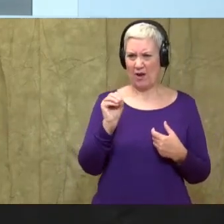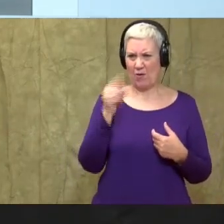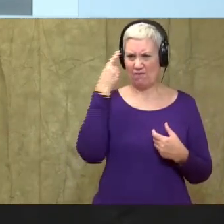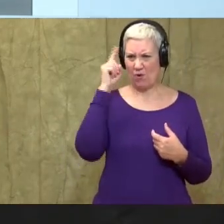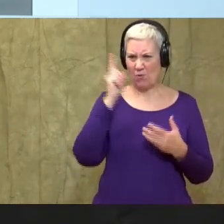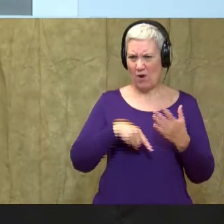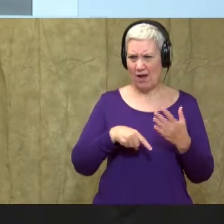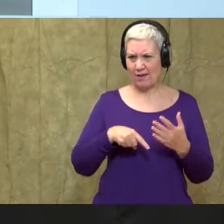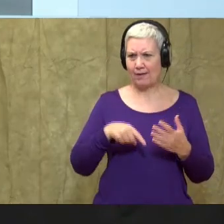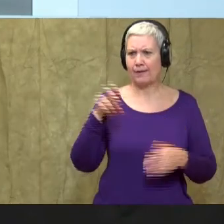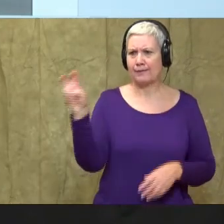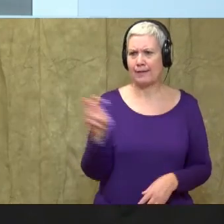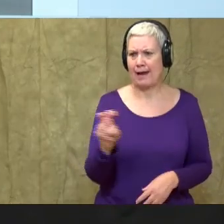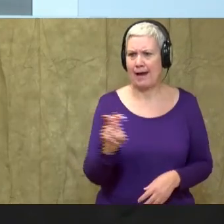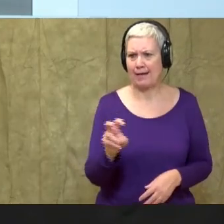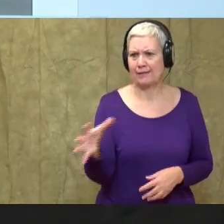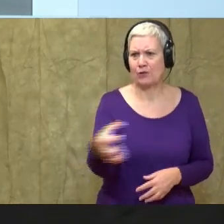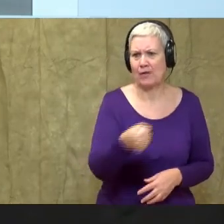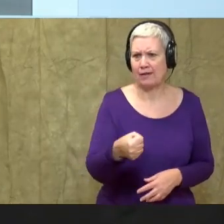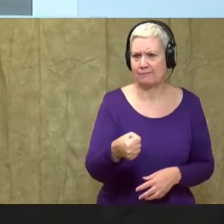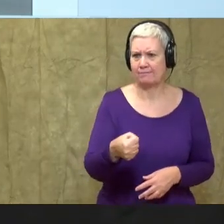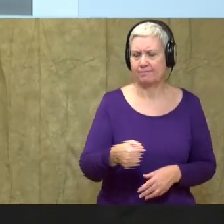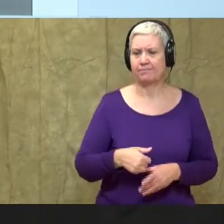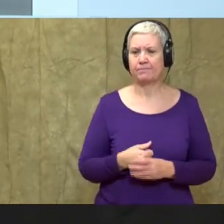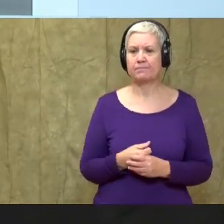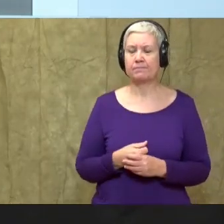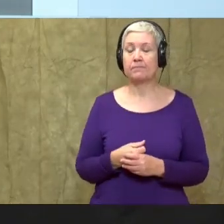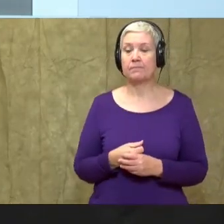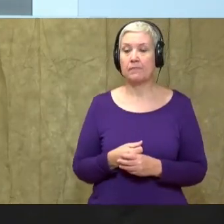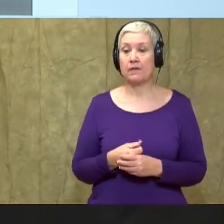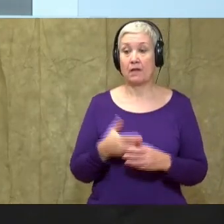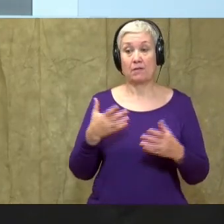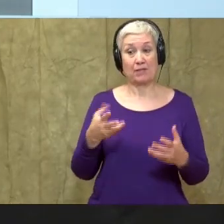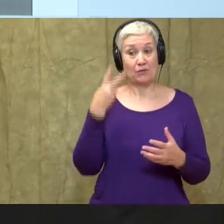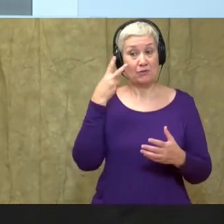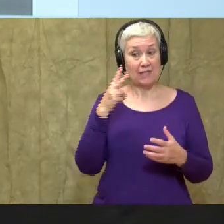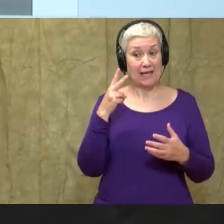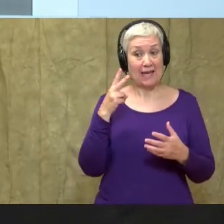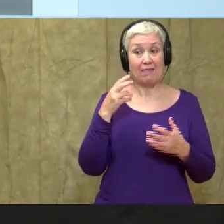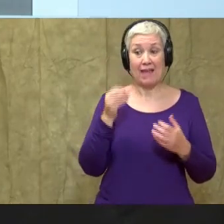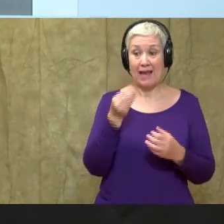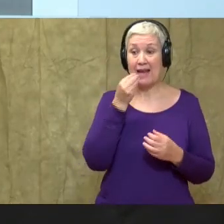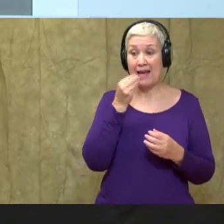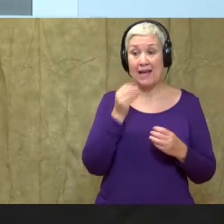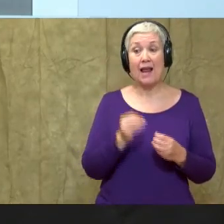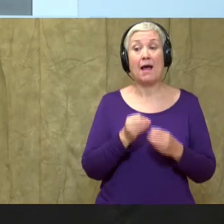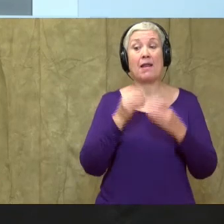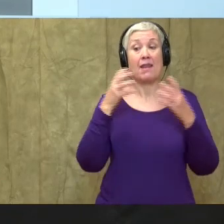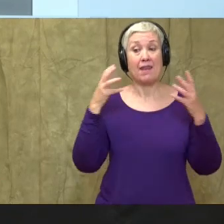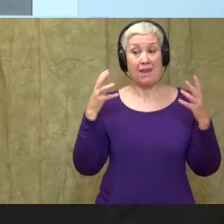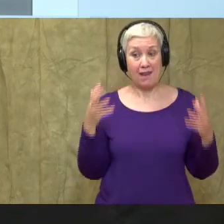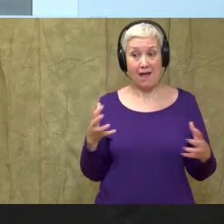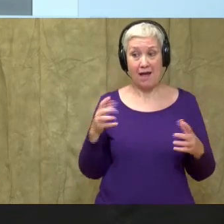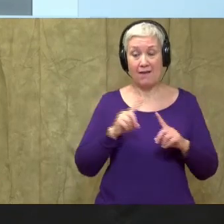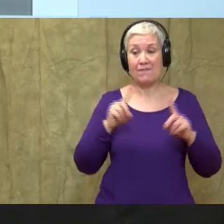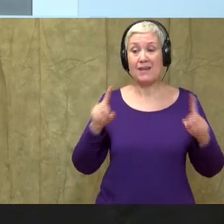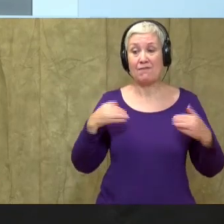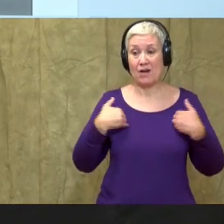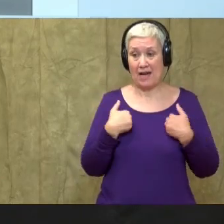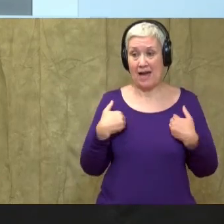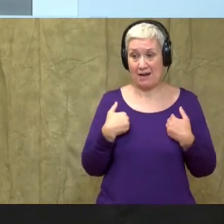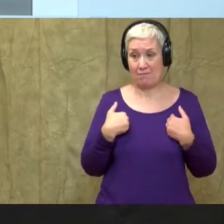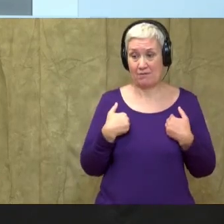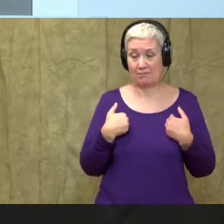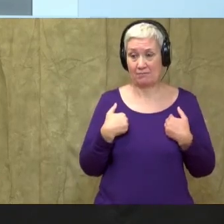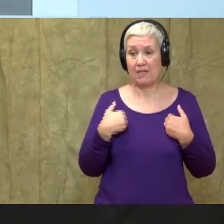much. And you heard the list of all the wildlife that they eat. So in fact, they're having a problem in Florida